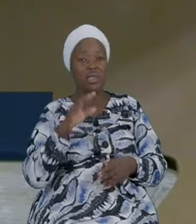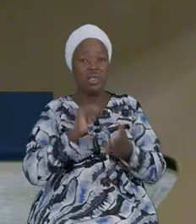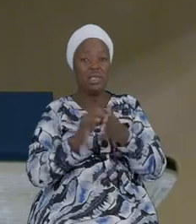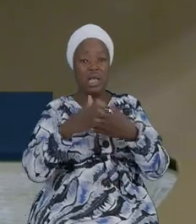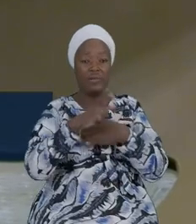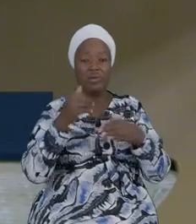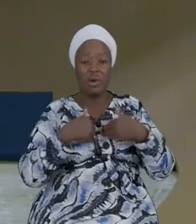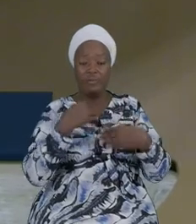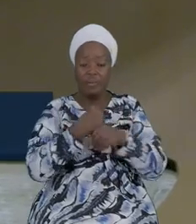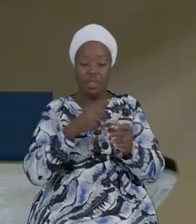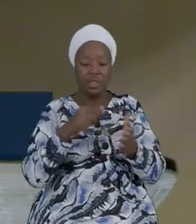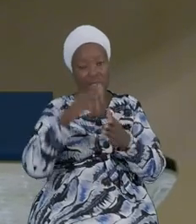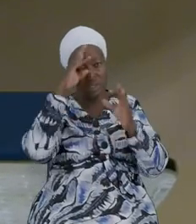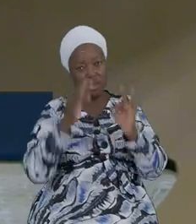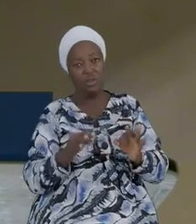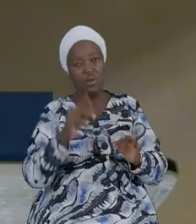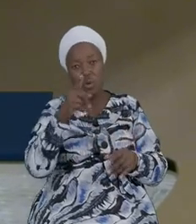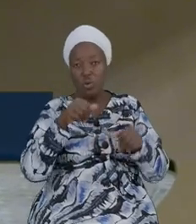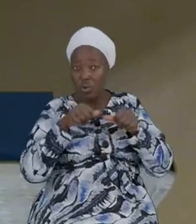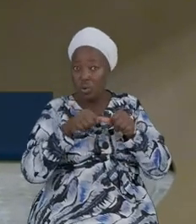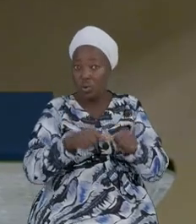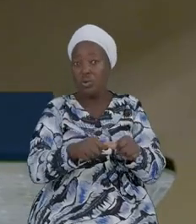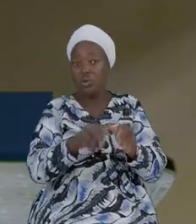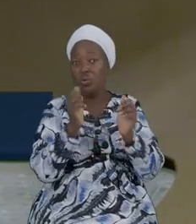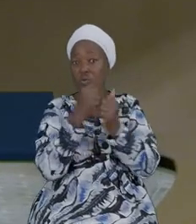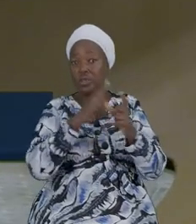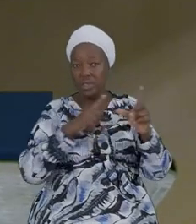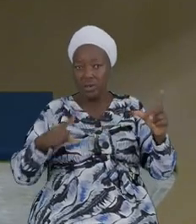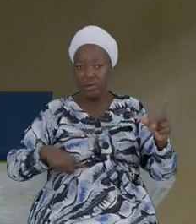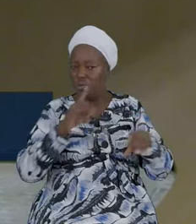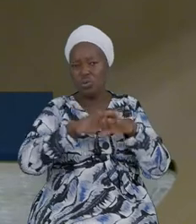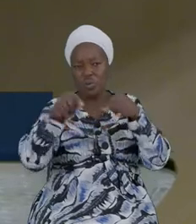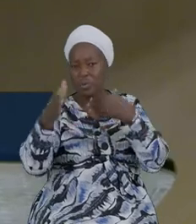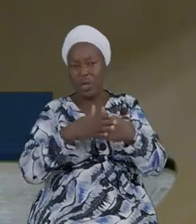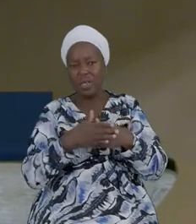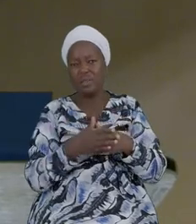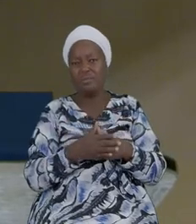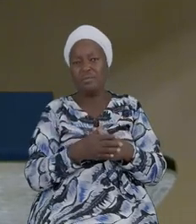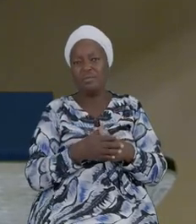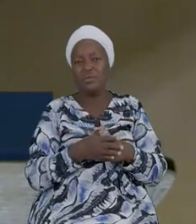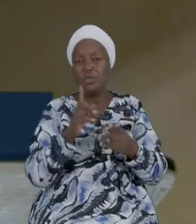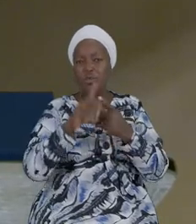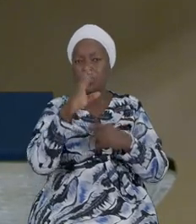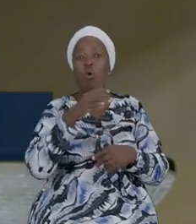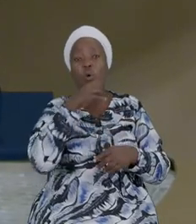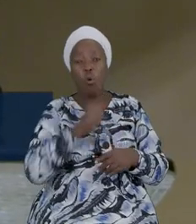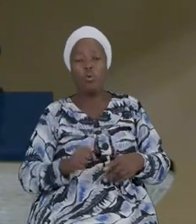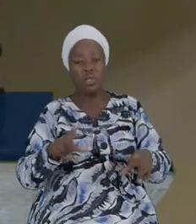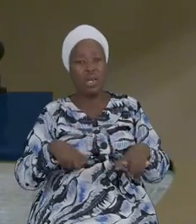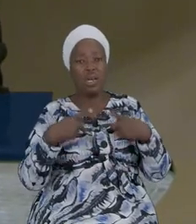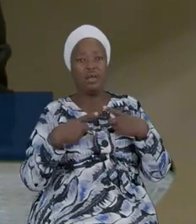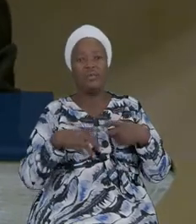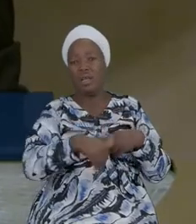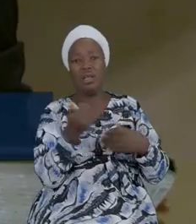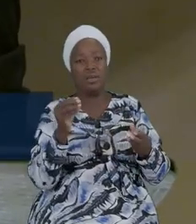this decision, you continue with the Lord. You don't go back to your old life